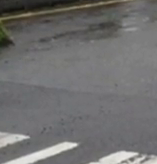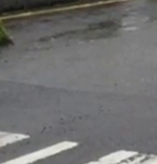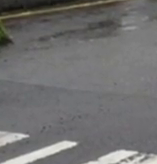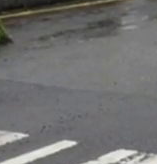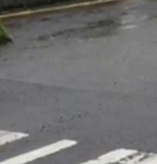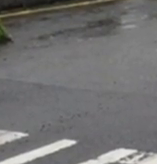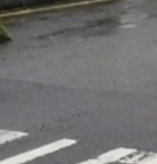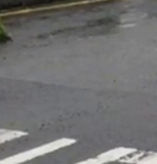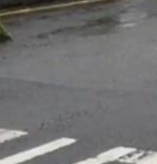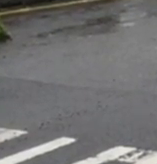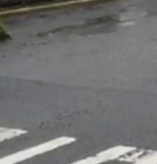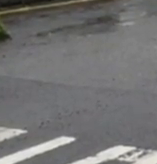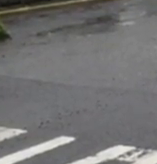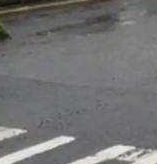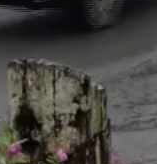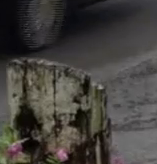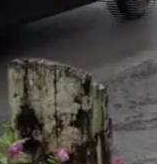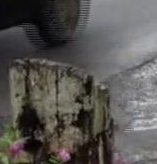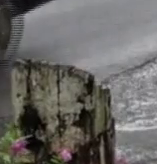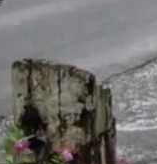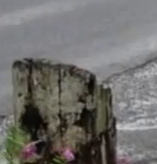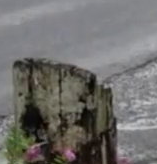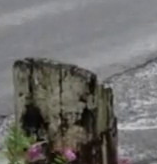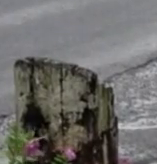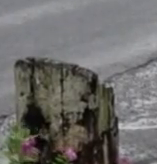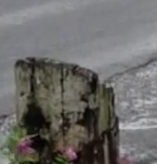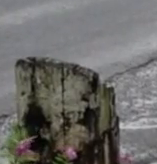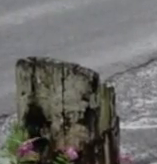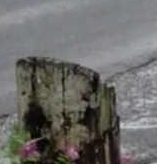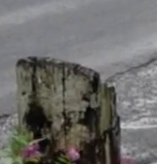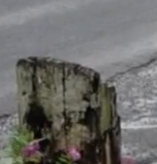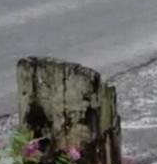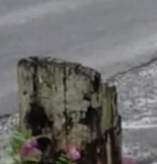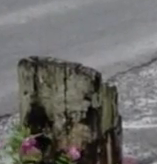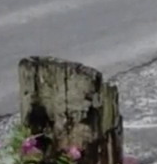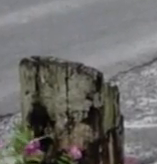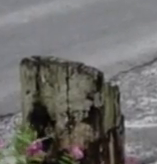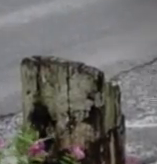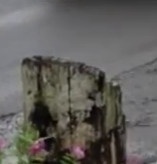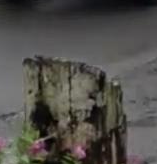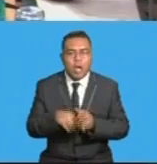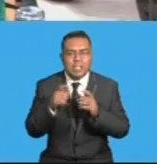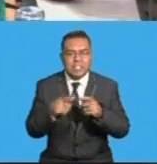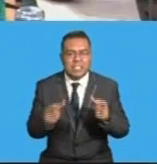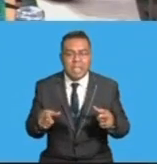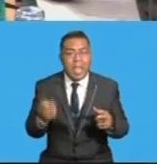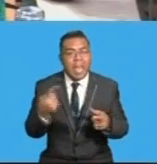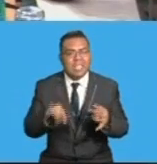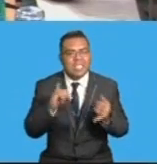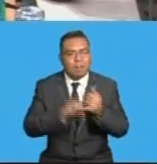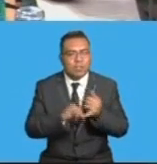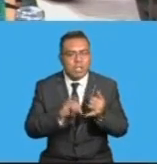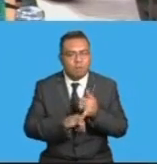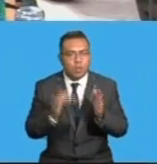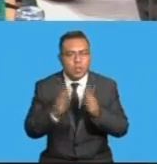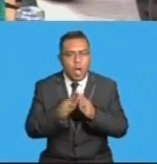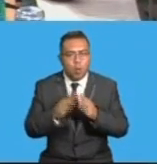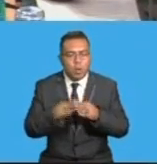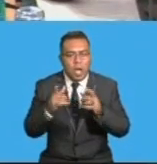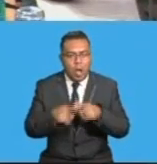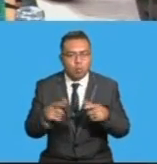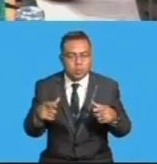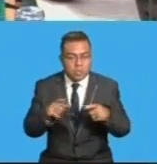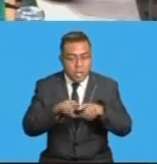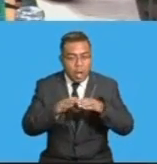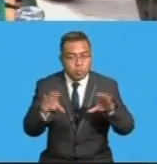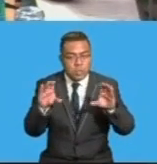Alliance government. In 1997, the Lautoka City Council and Sabu-Sabu Town Council were dissolved under